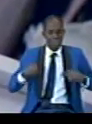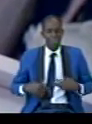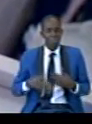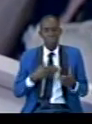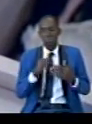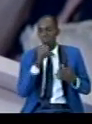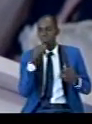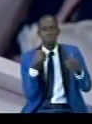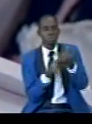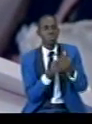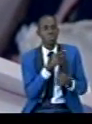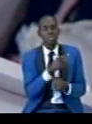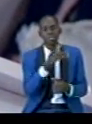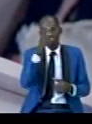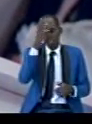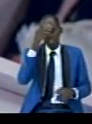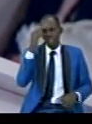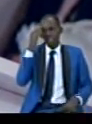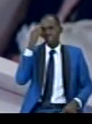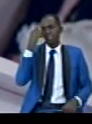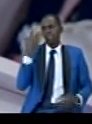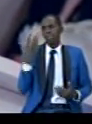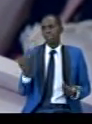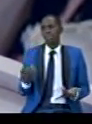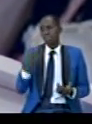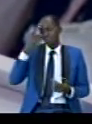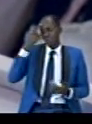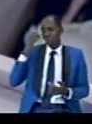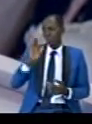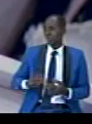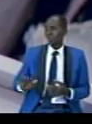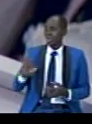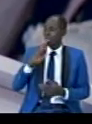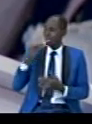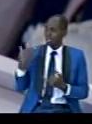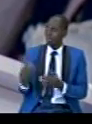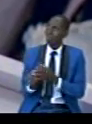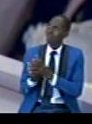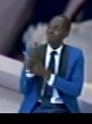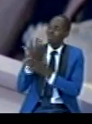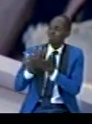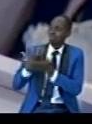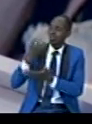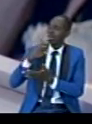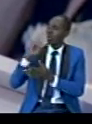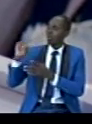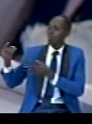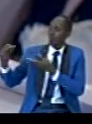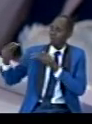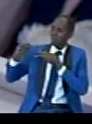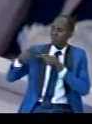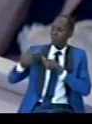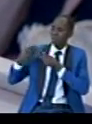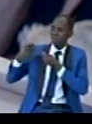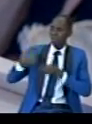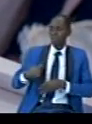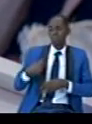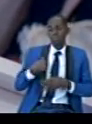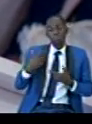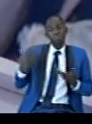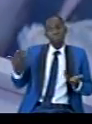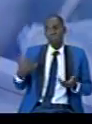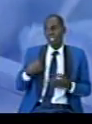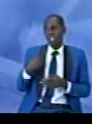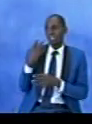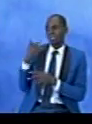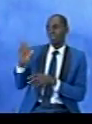Jesus, because they are the ones feeding me. And since they are more important than Jesus, I call them and say,